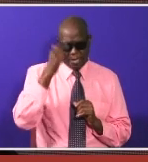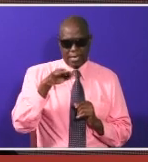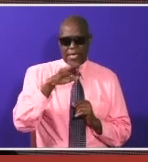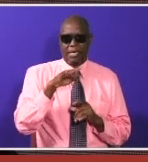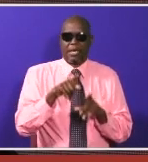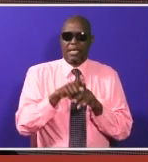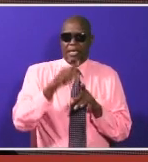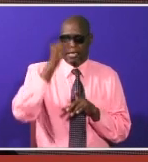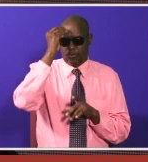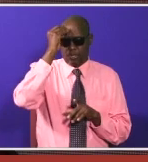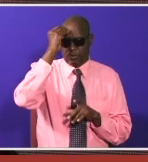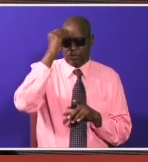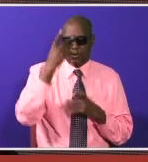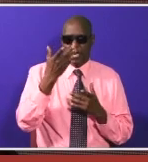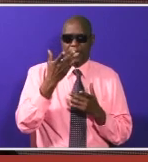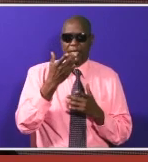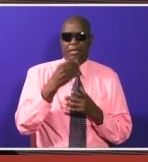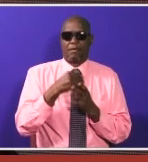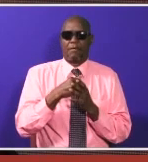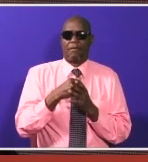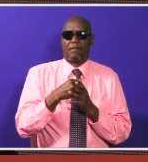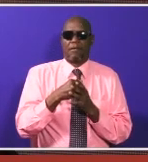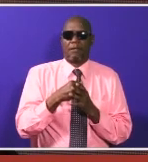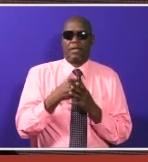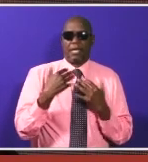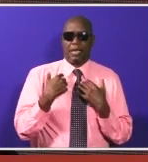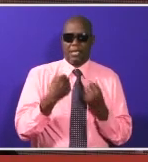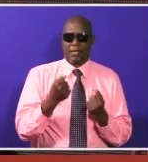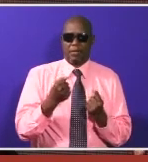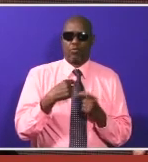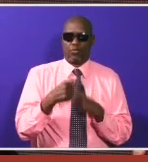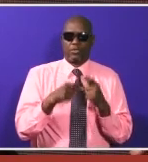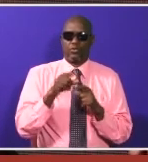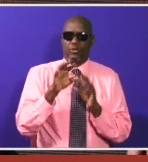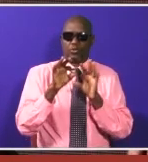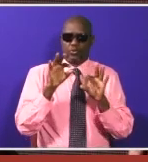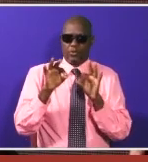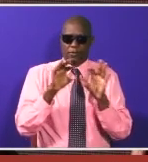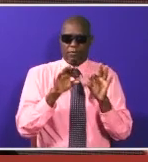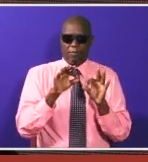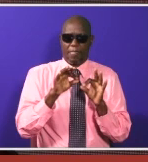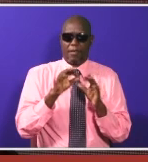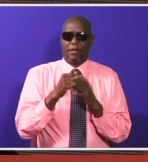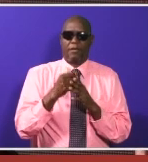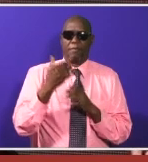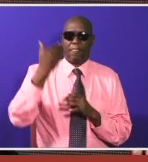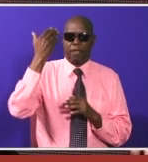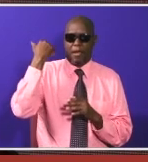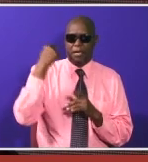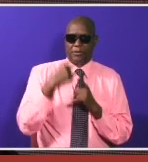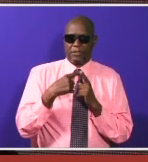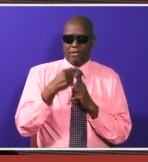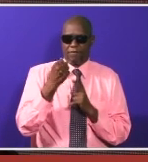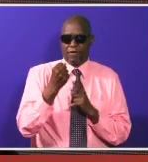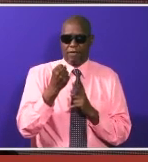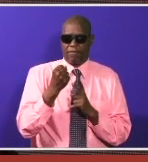education or like health, those ones will continue recruiting. However, the good news is, as if you look at the last five years, 2018